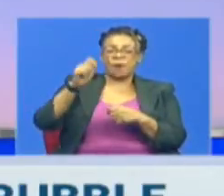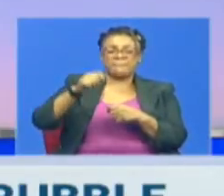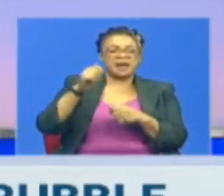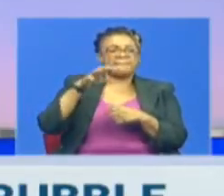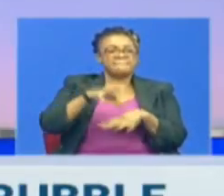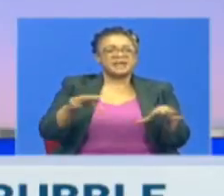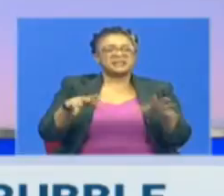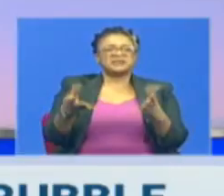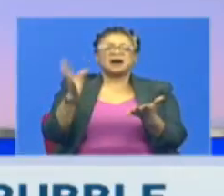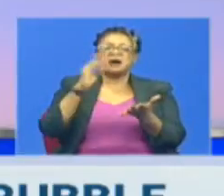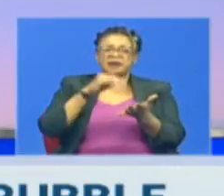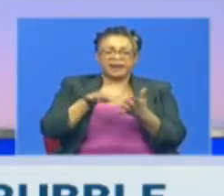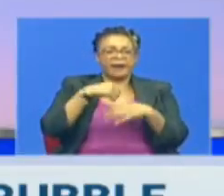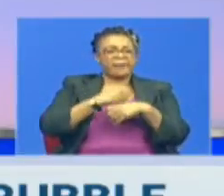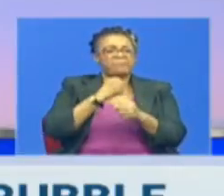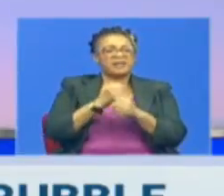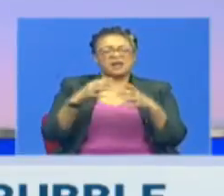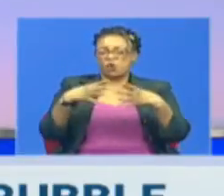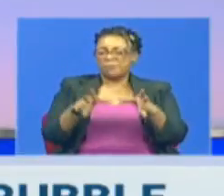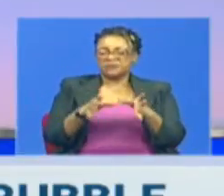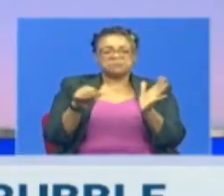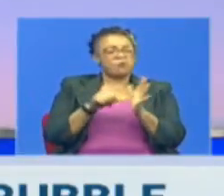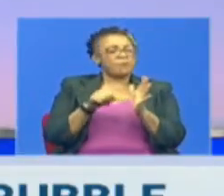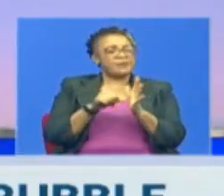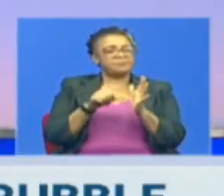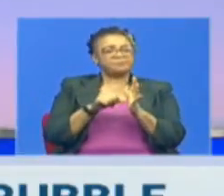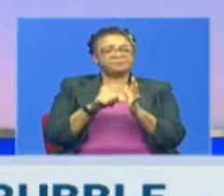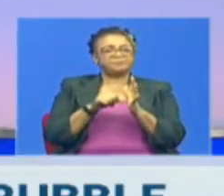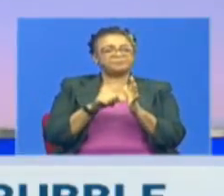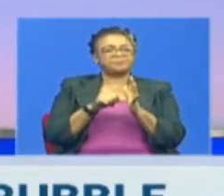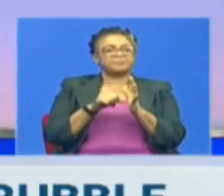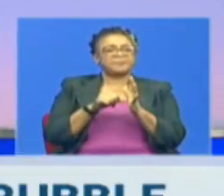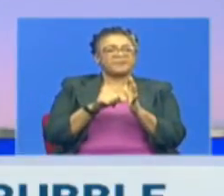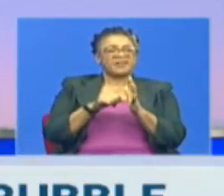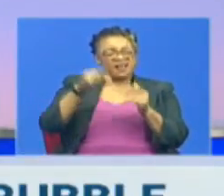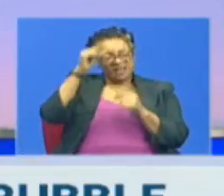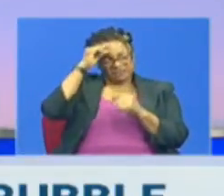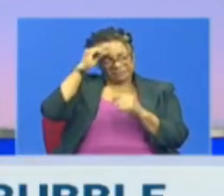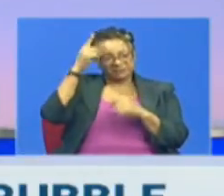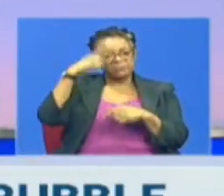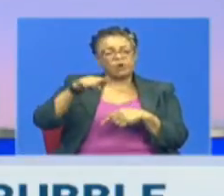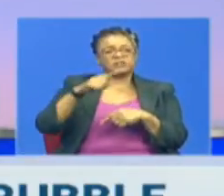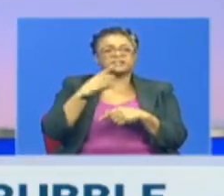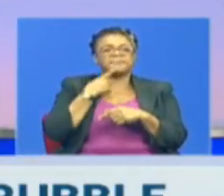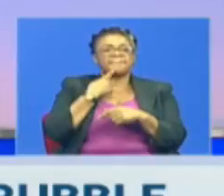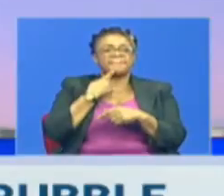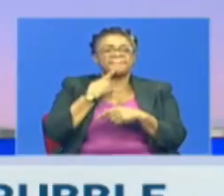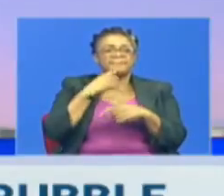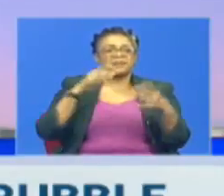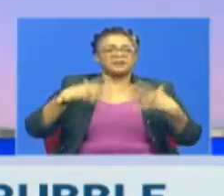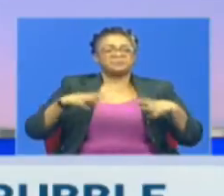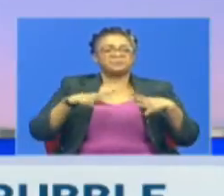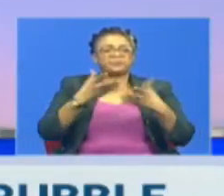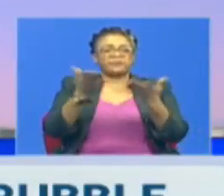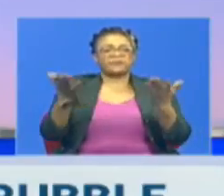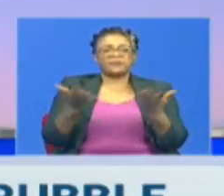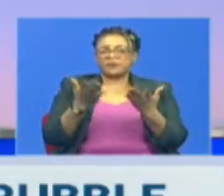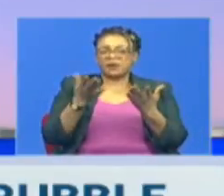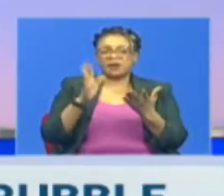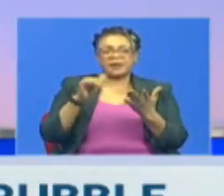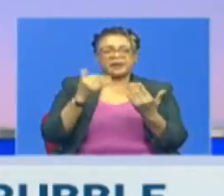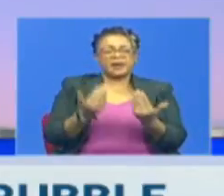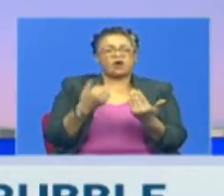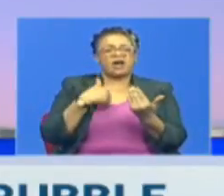again left a community in desolation. And while the government promises these residents some form of comfort, a number of them have